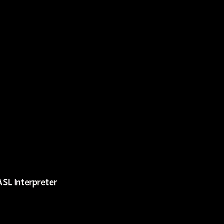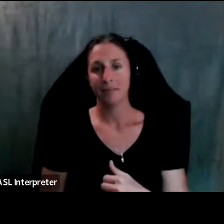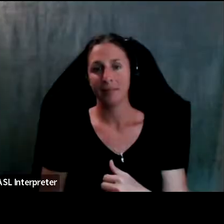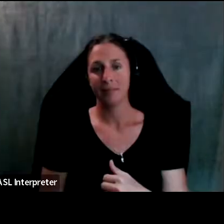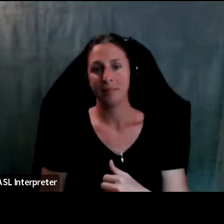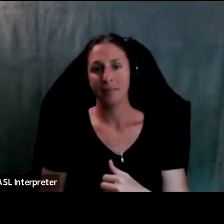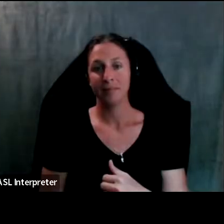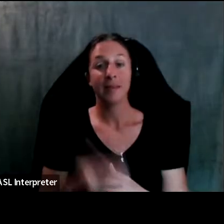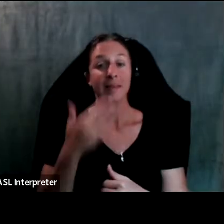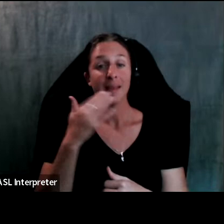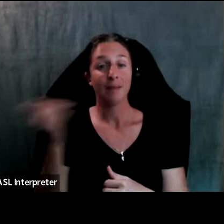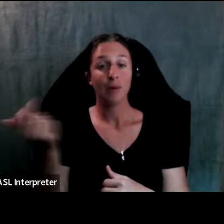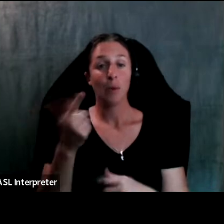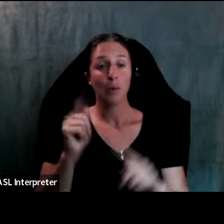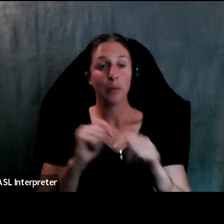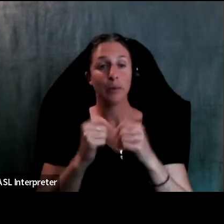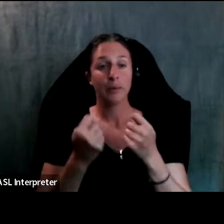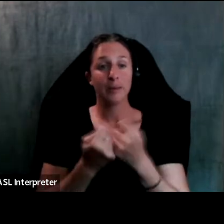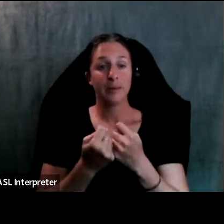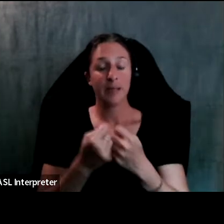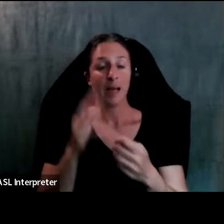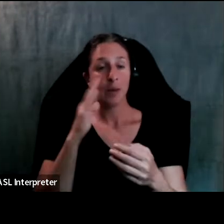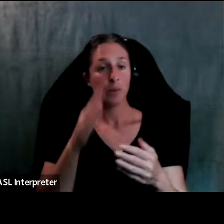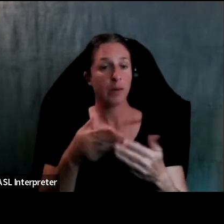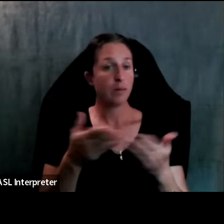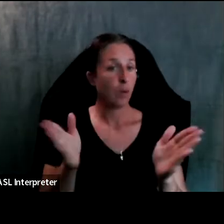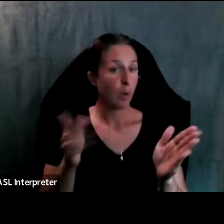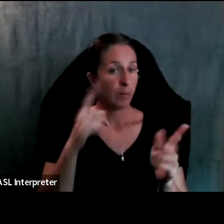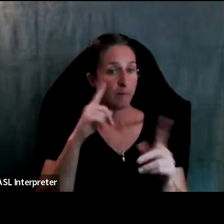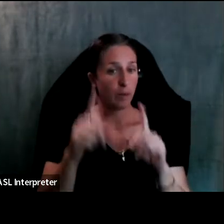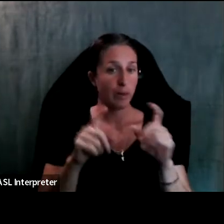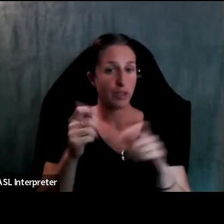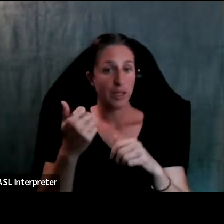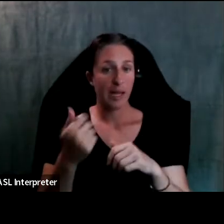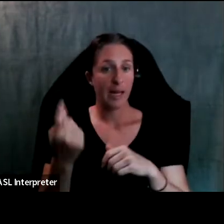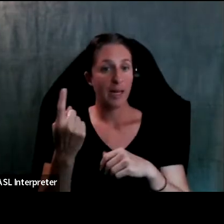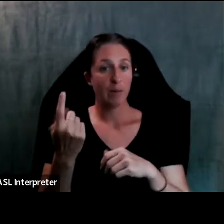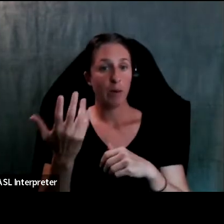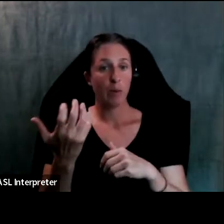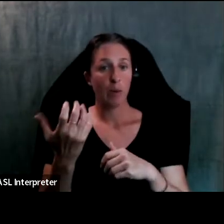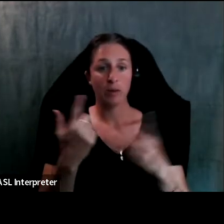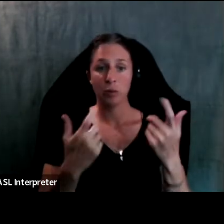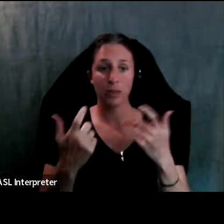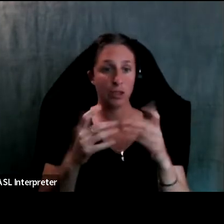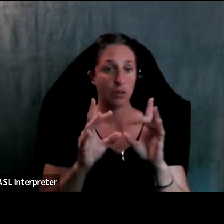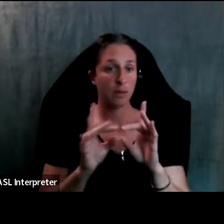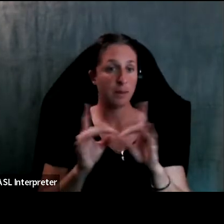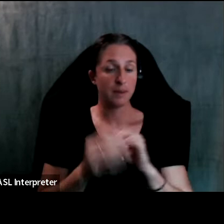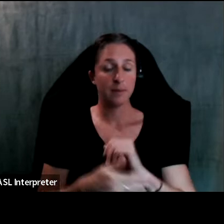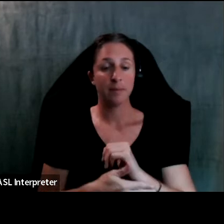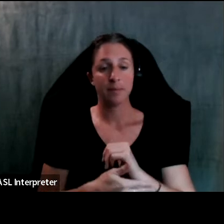Thank you to the entire team. I'm going to open it up to questions. Anyone want to questions or comments?